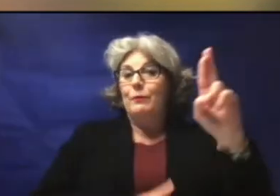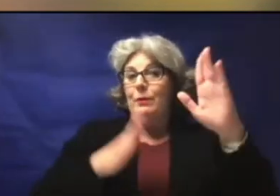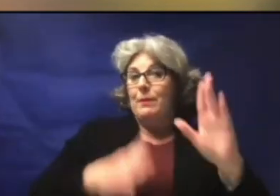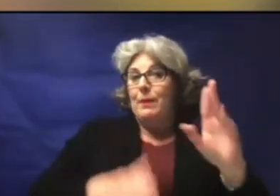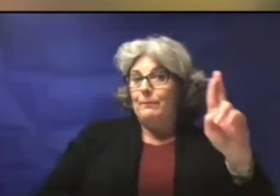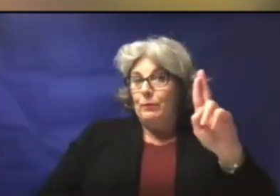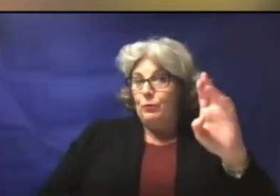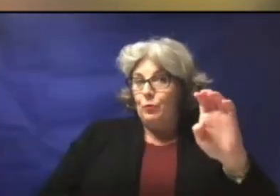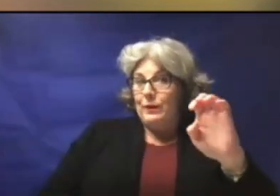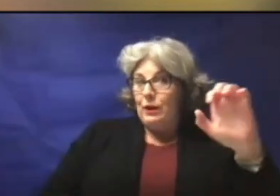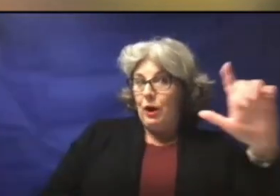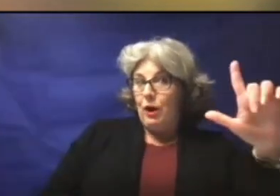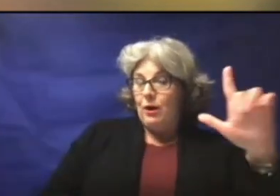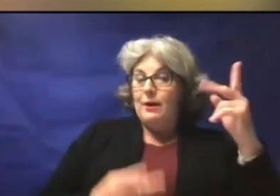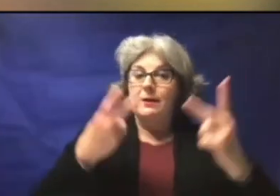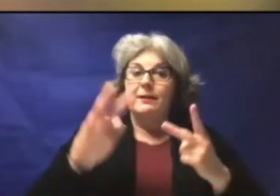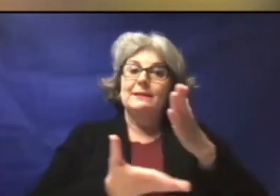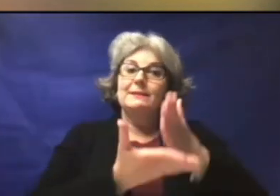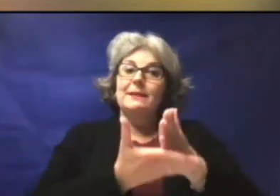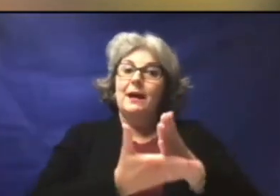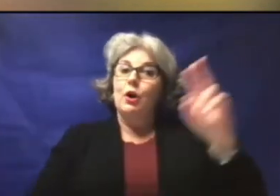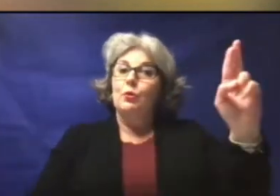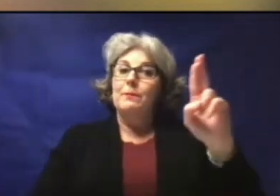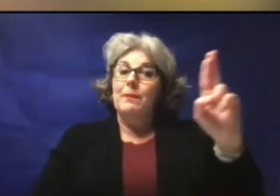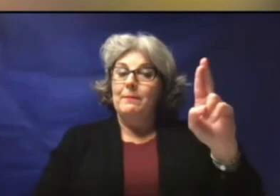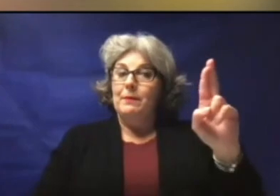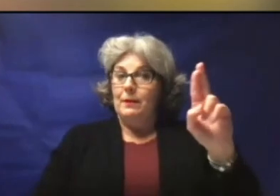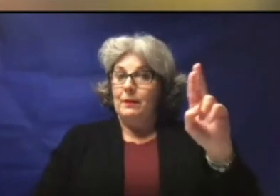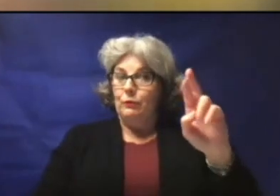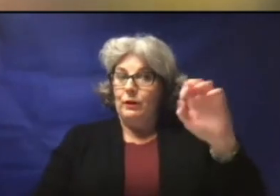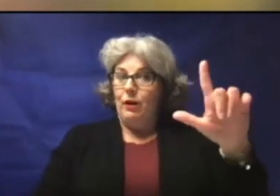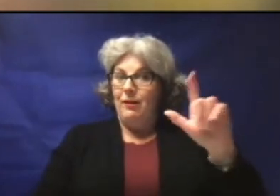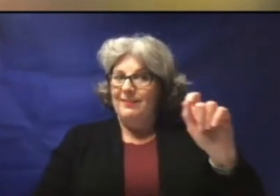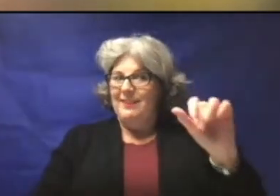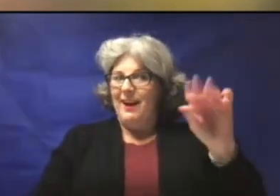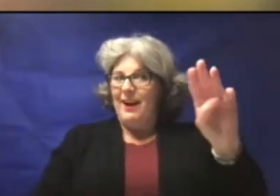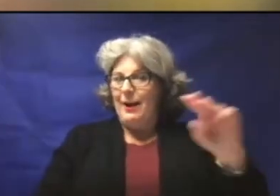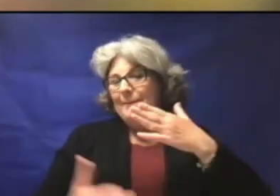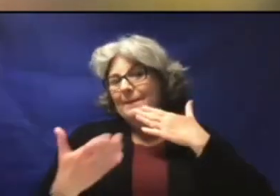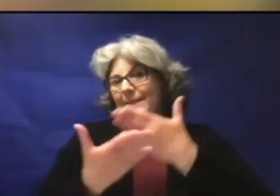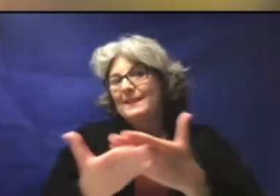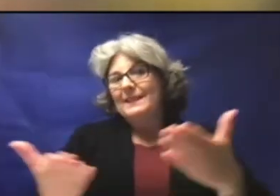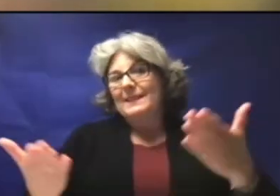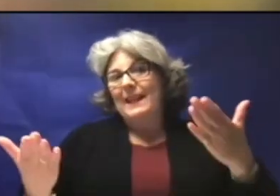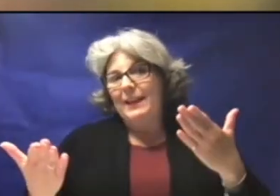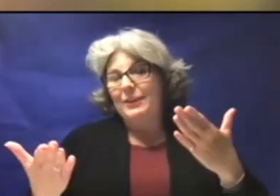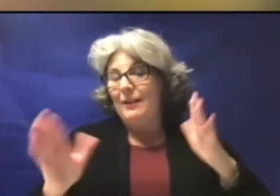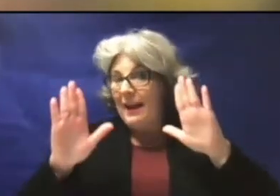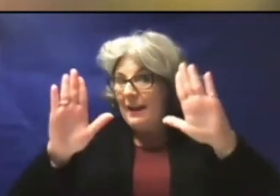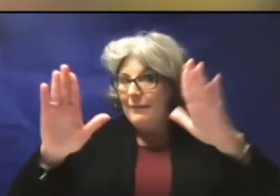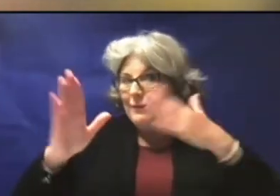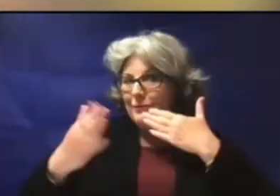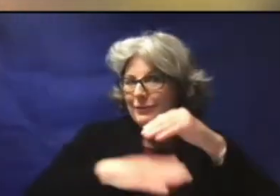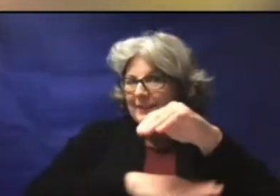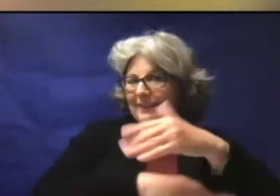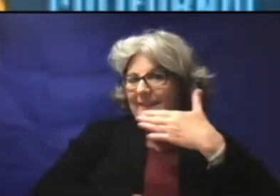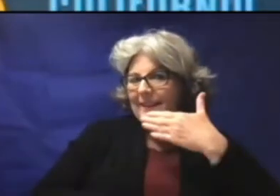by visiting stoptherepublicanrecall.com. Thank you, everyone, and have a good night.